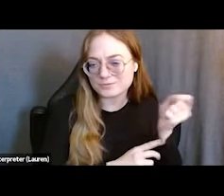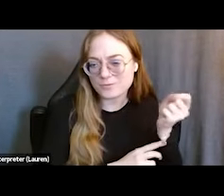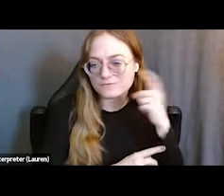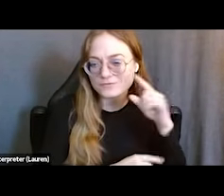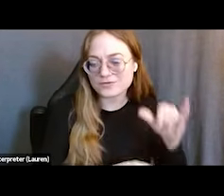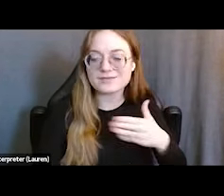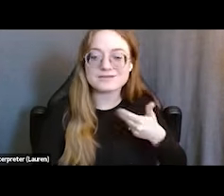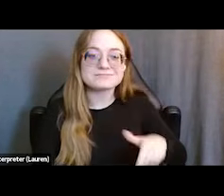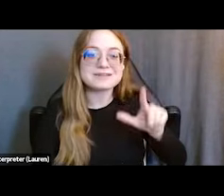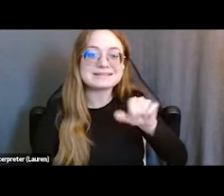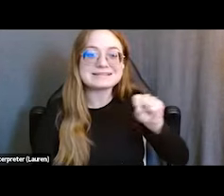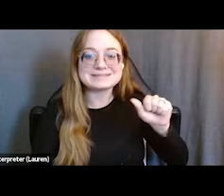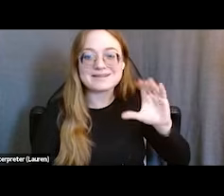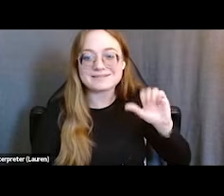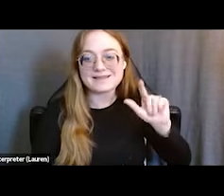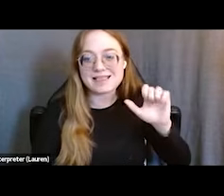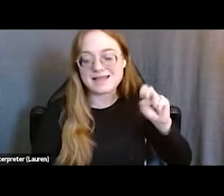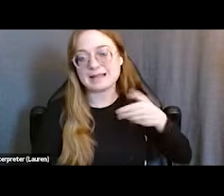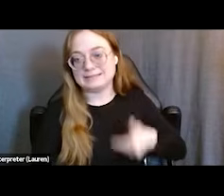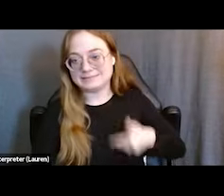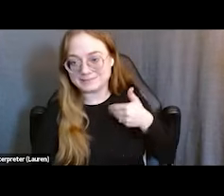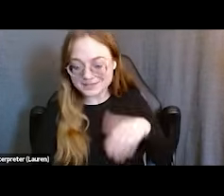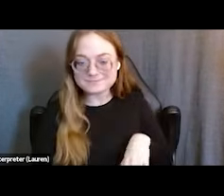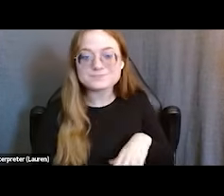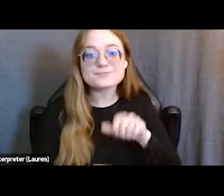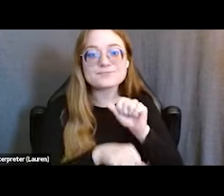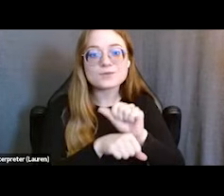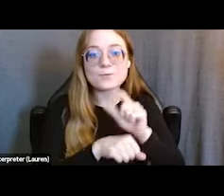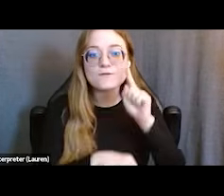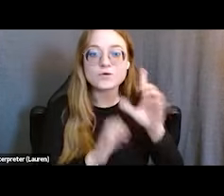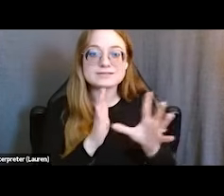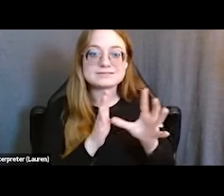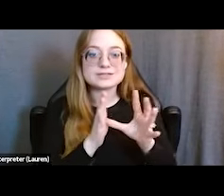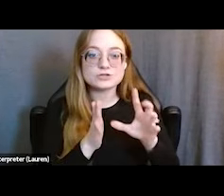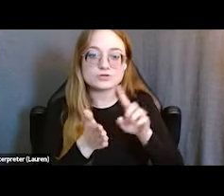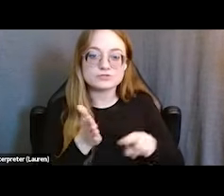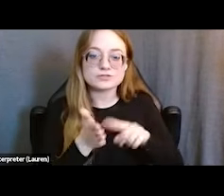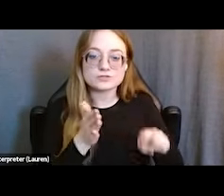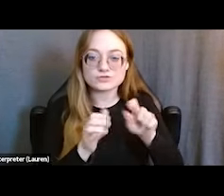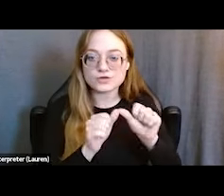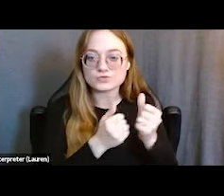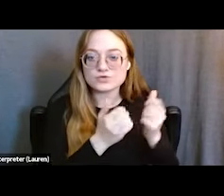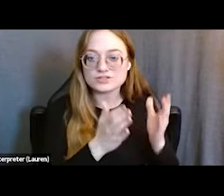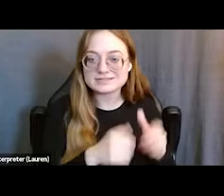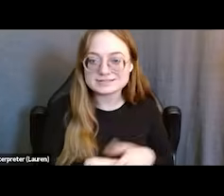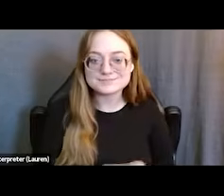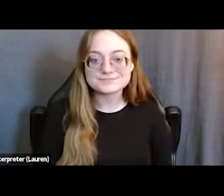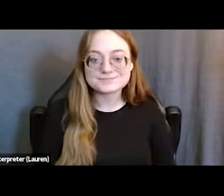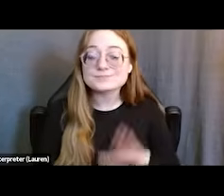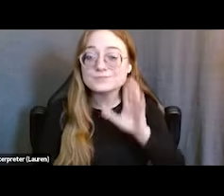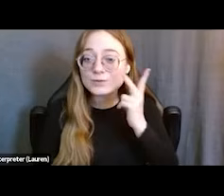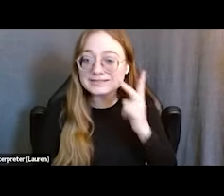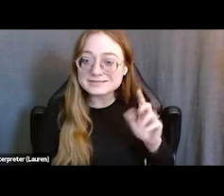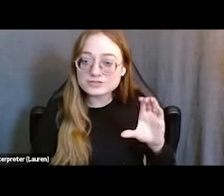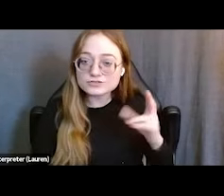Lisa Callahan, and I work at Policy Research Associates, which is the home of SAMHSA's Gaines Center. You'll see a chat box at the bottom of your